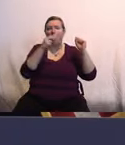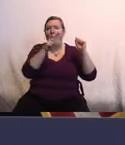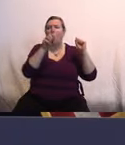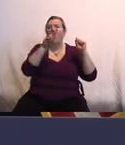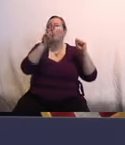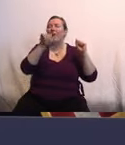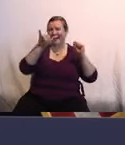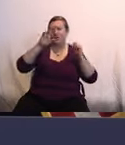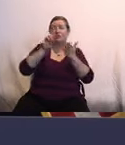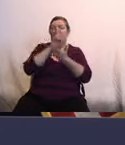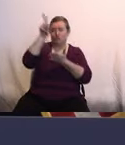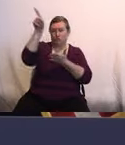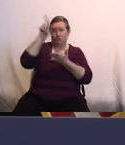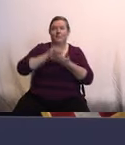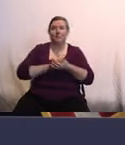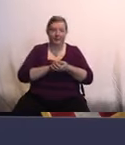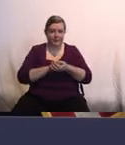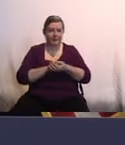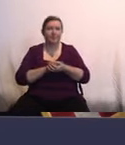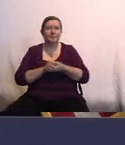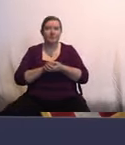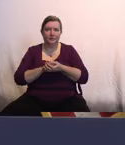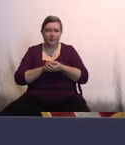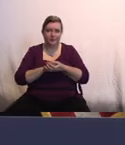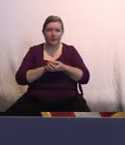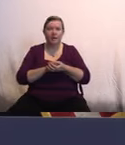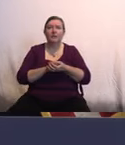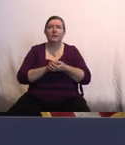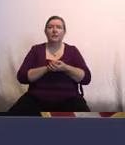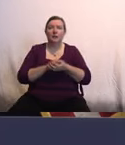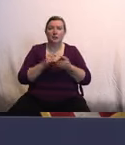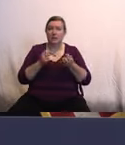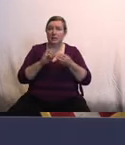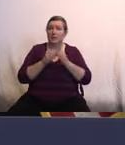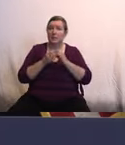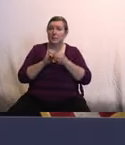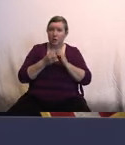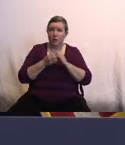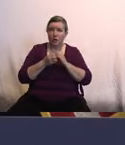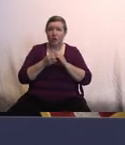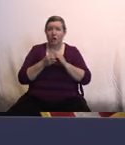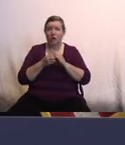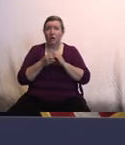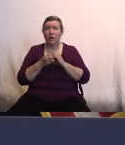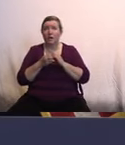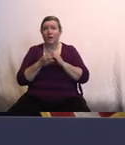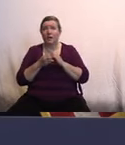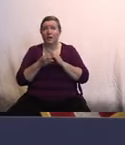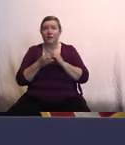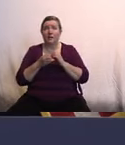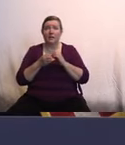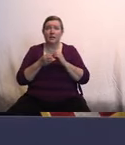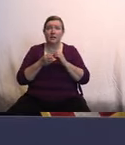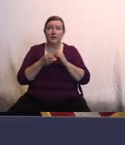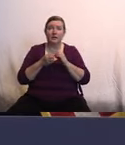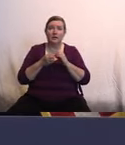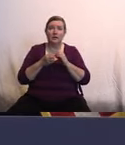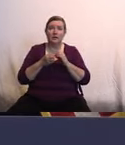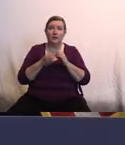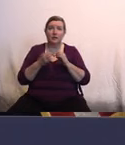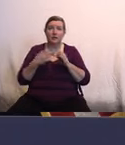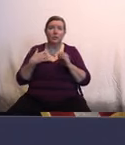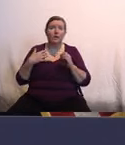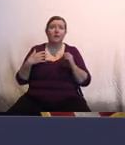And a big chunk of the reality with that number is pandemic, basically no revenues, or